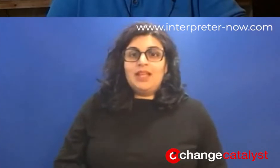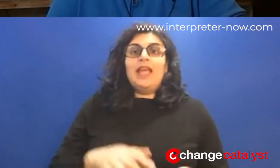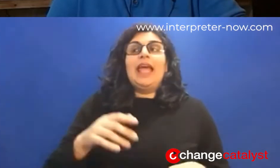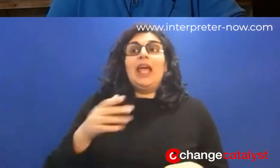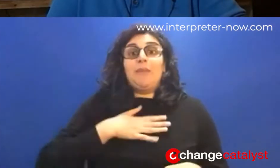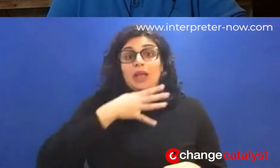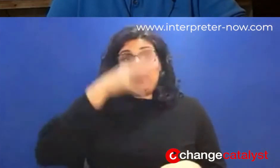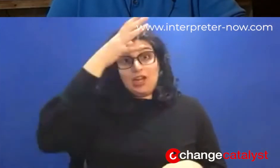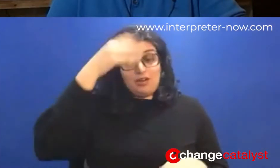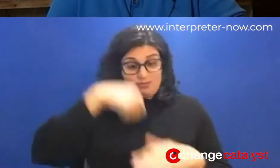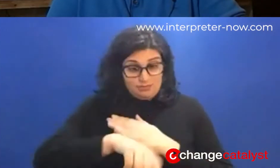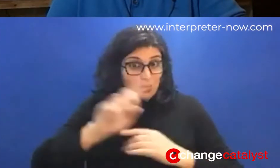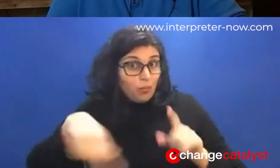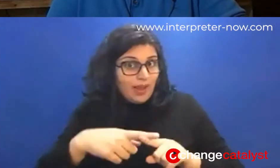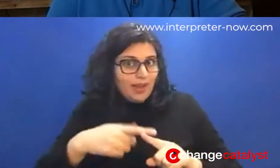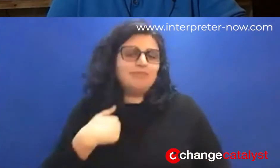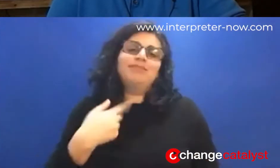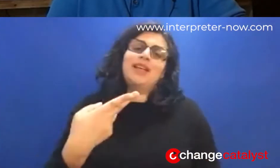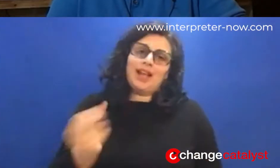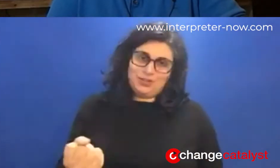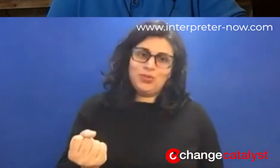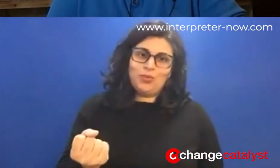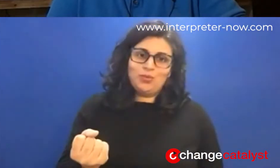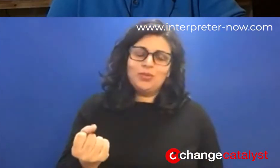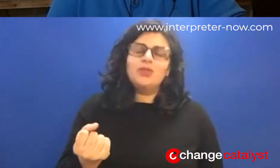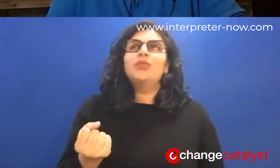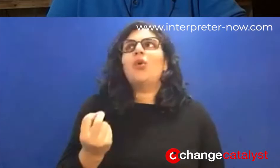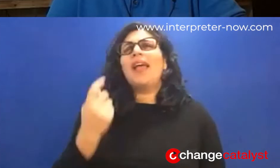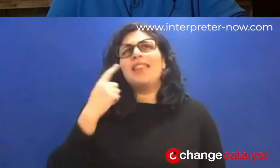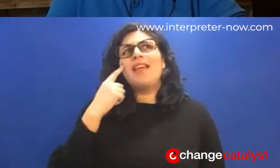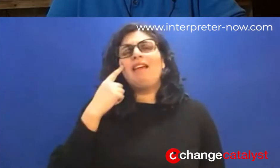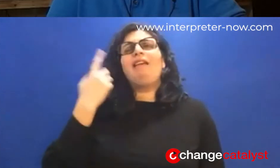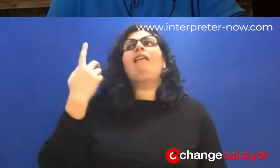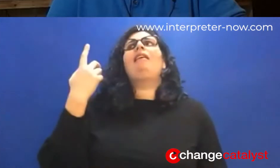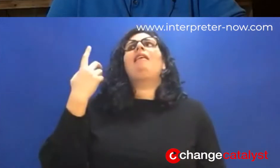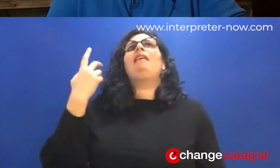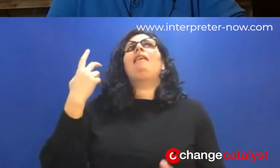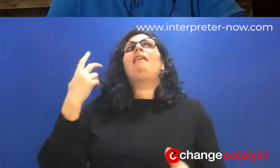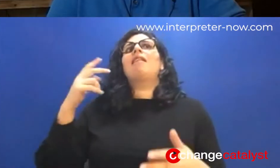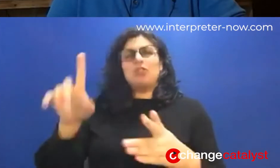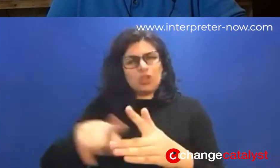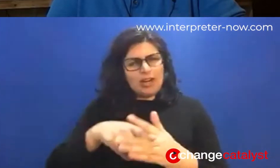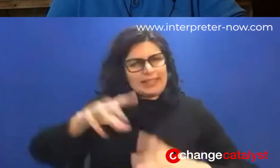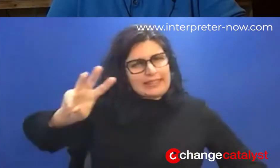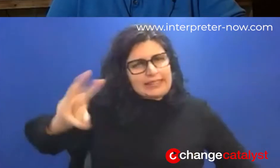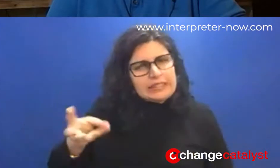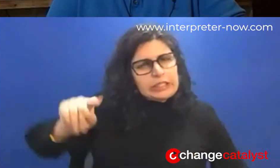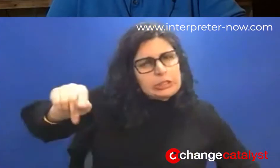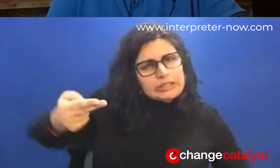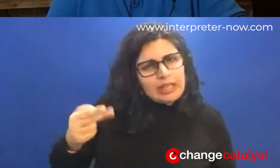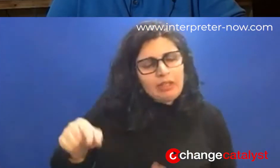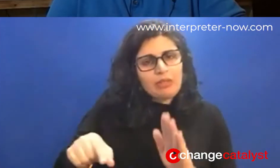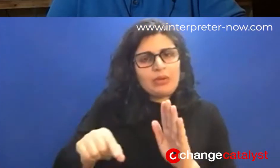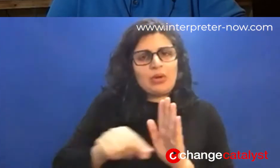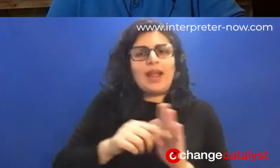And when I was I think I was going into the 6th or 7th grade, and I was a little